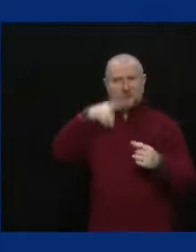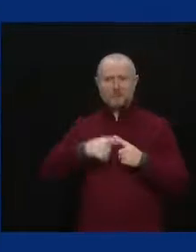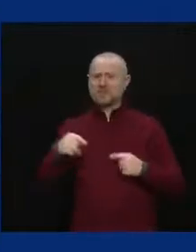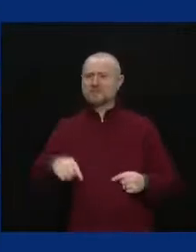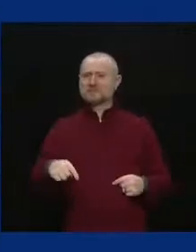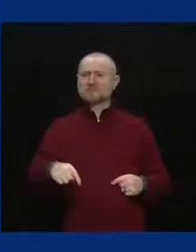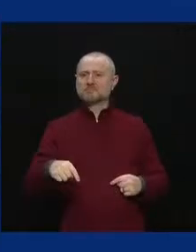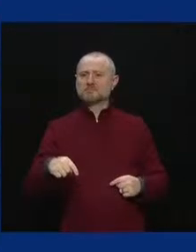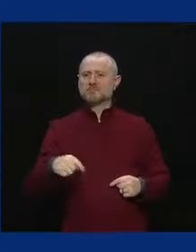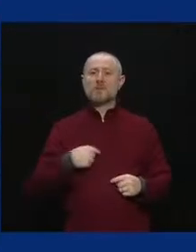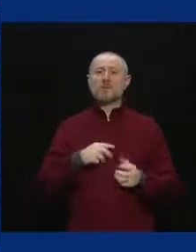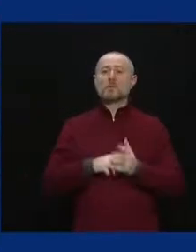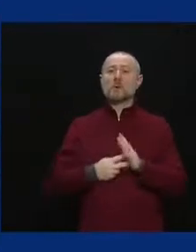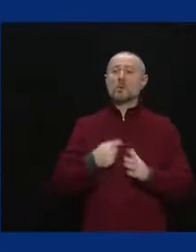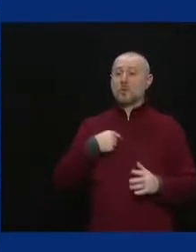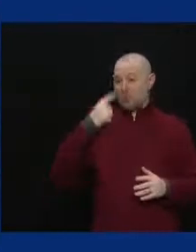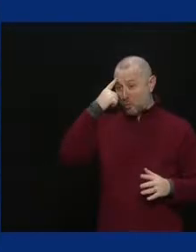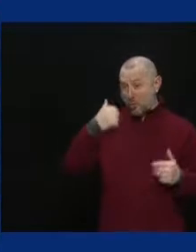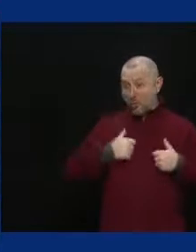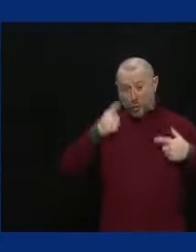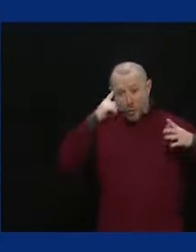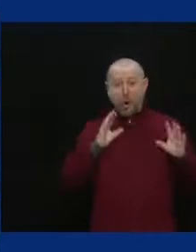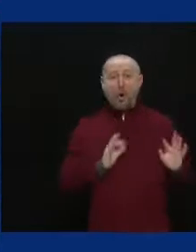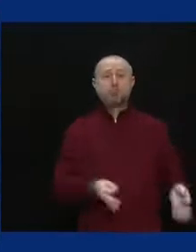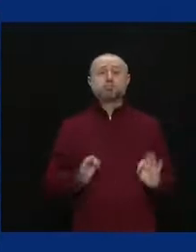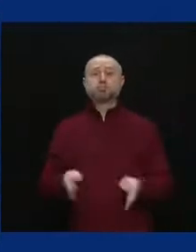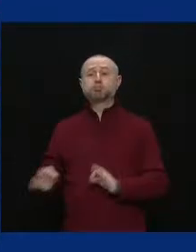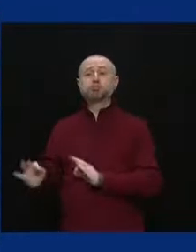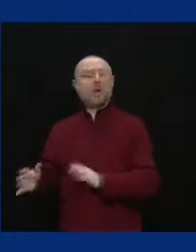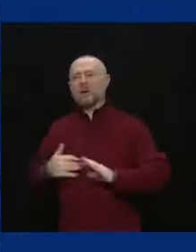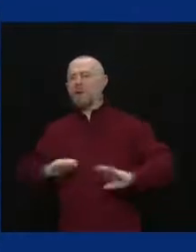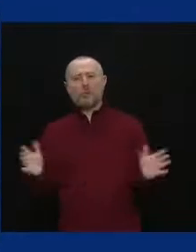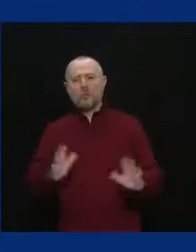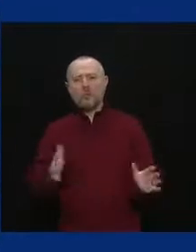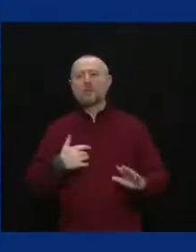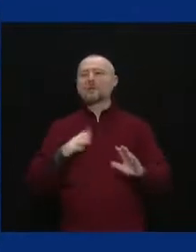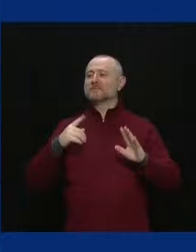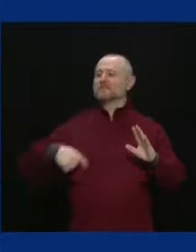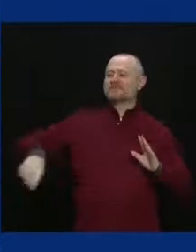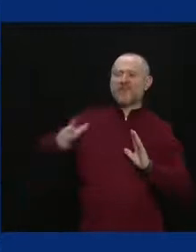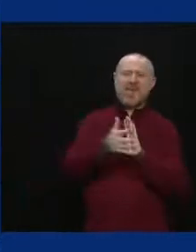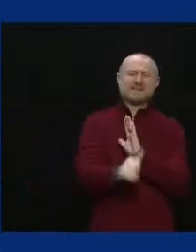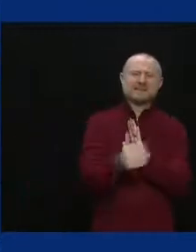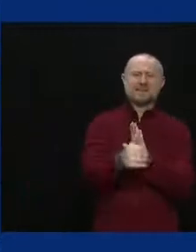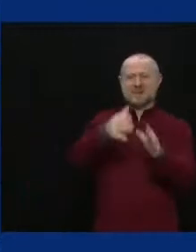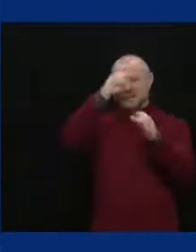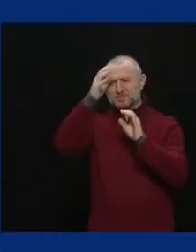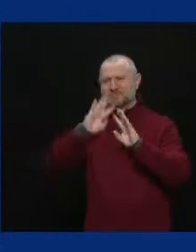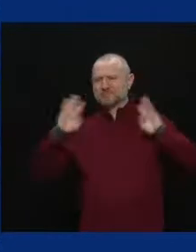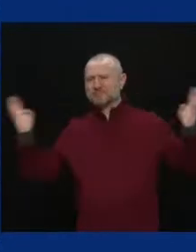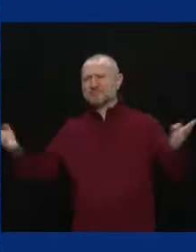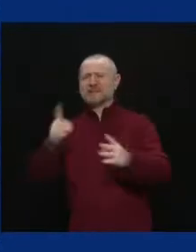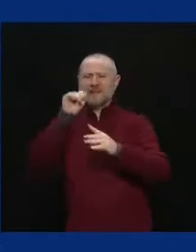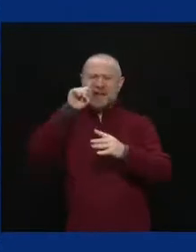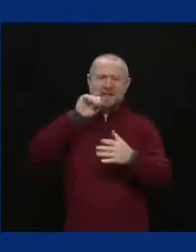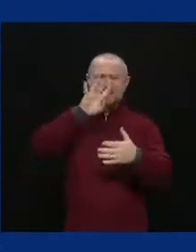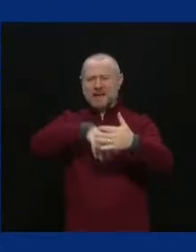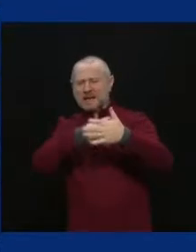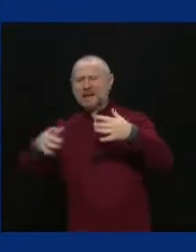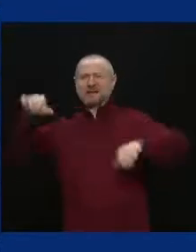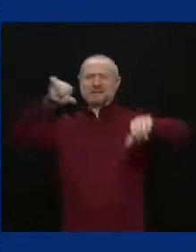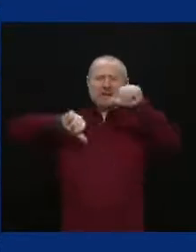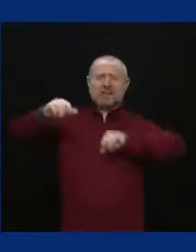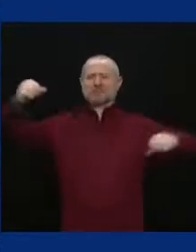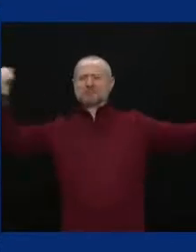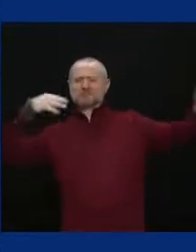in a vacuum. We're going to have data and experts and people who know a lot about what the next trends are. But I am really looking forward to lifting